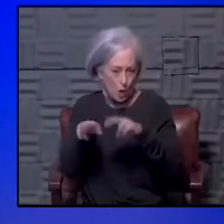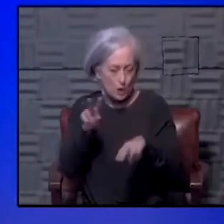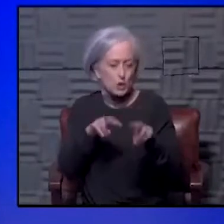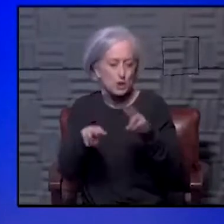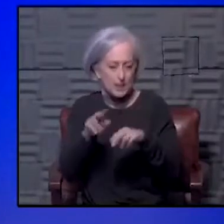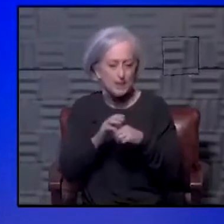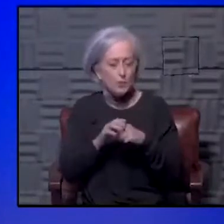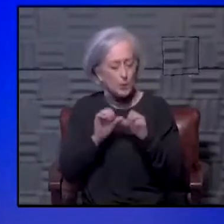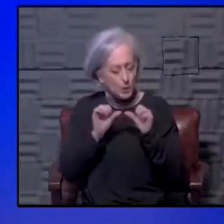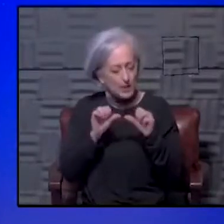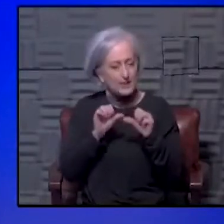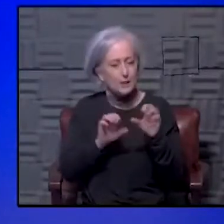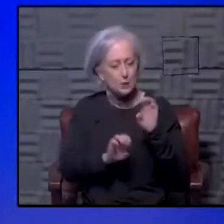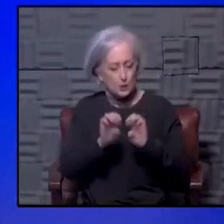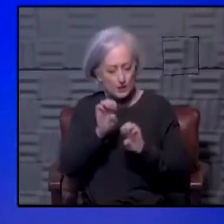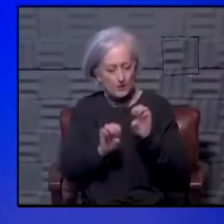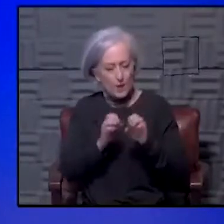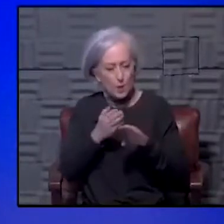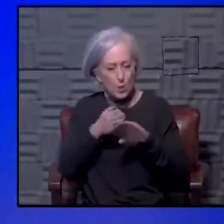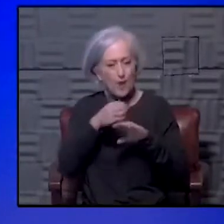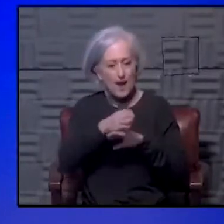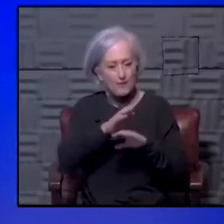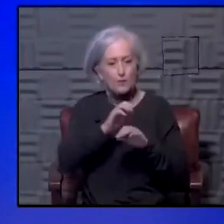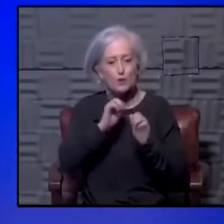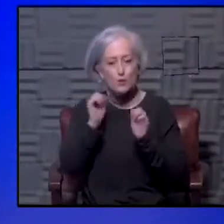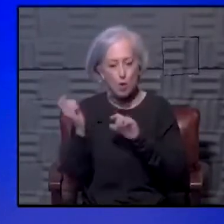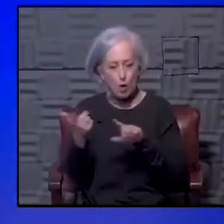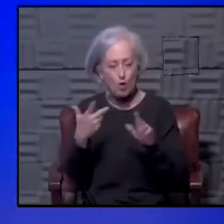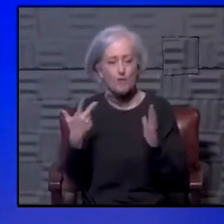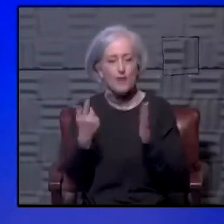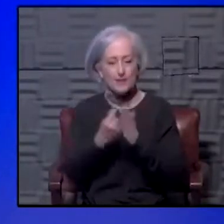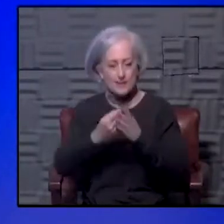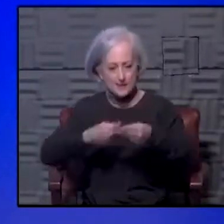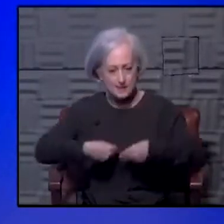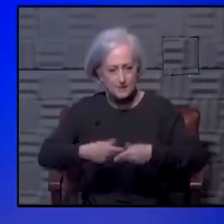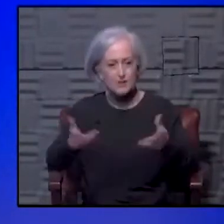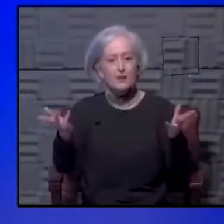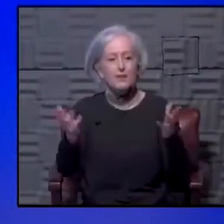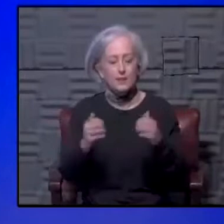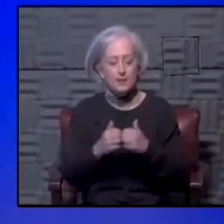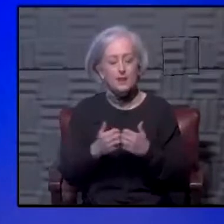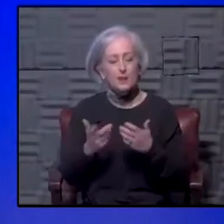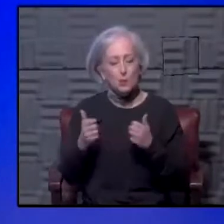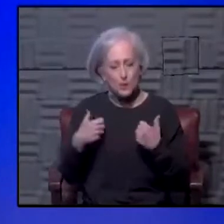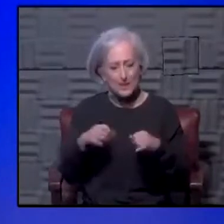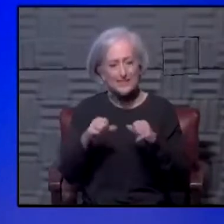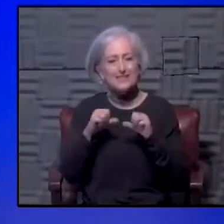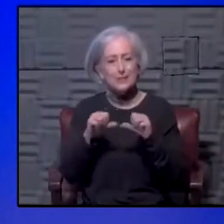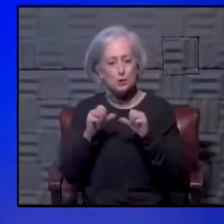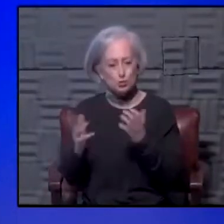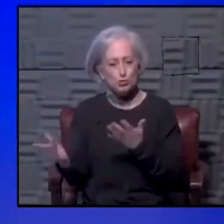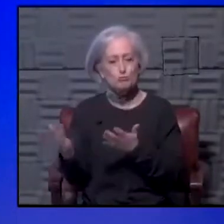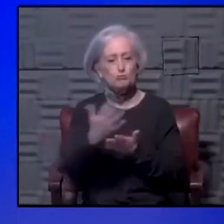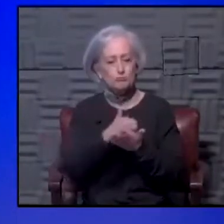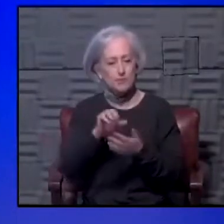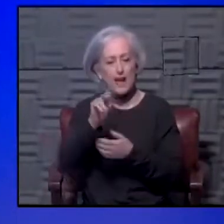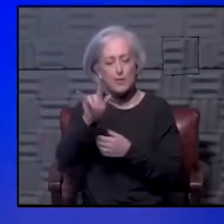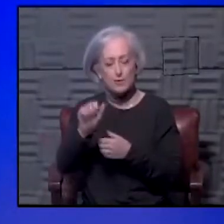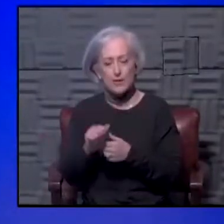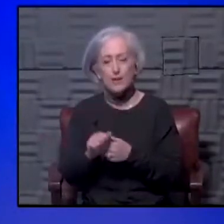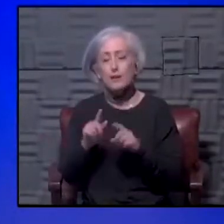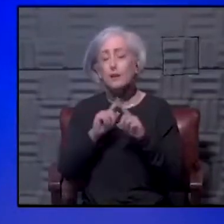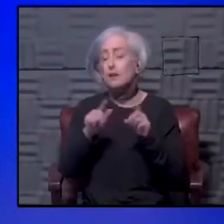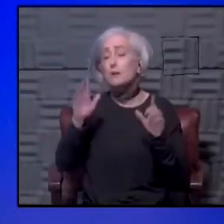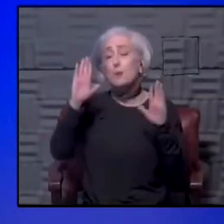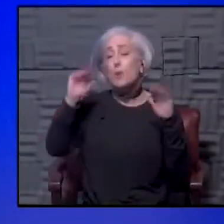be evaluated after this vaccine rollout. There continues to be data gathering. But I think overall we are hoping, because of